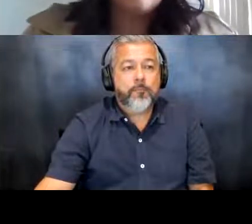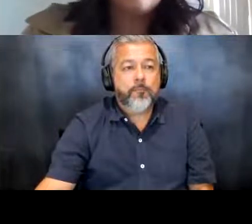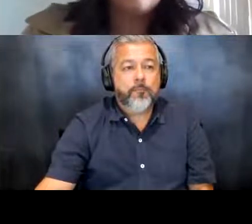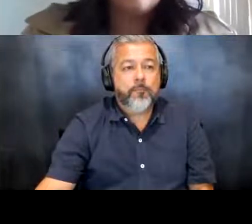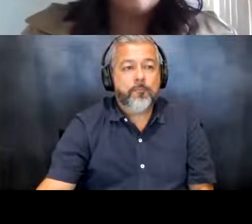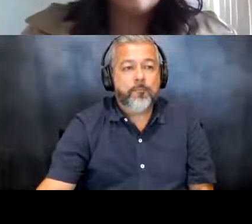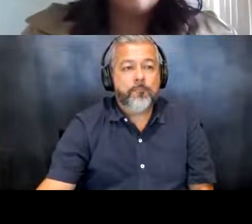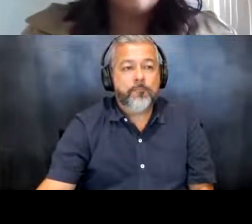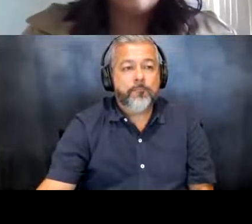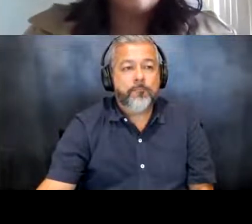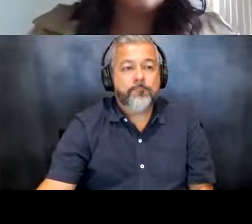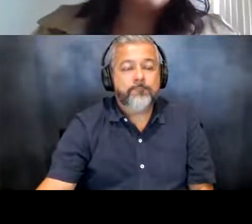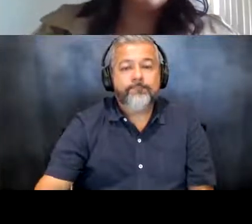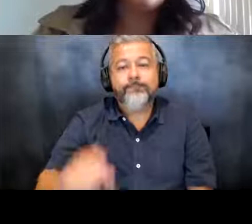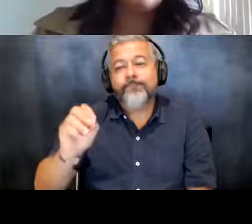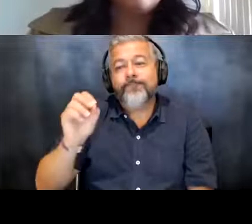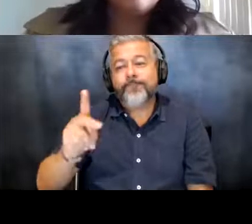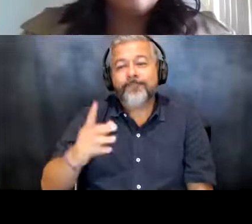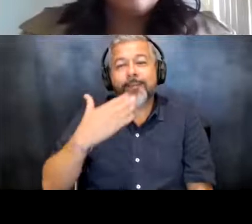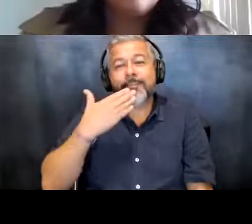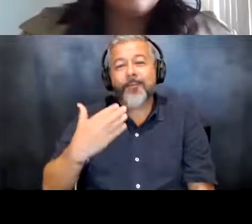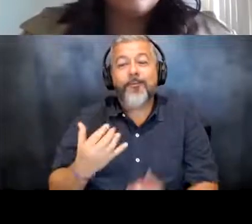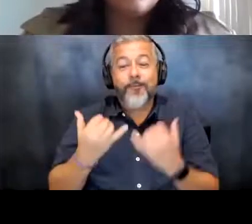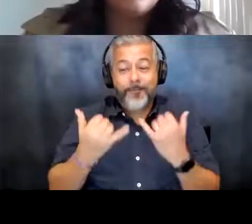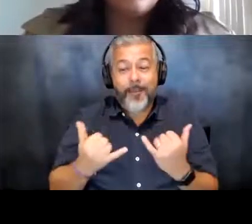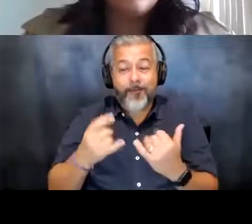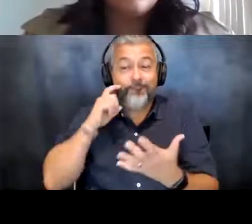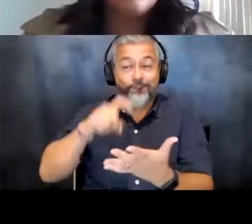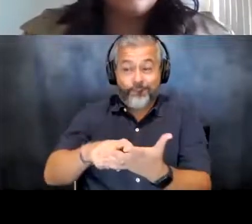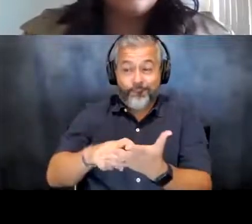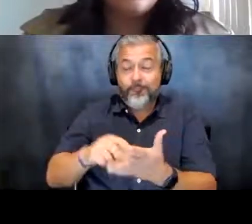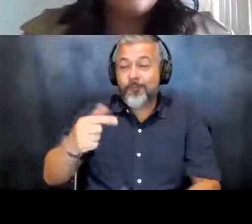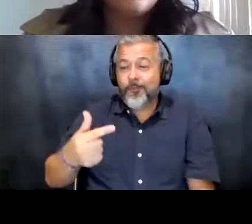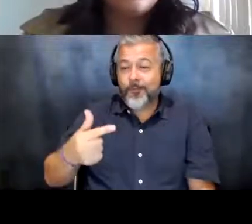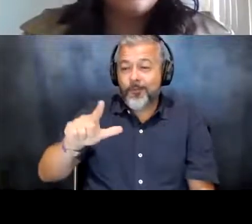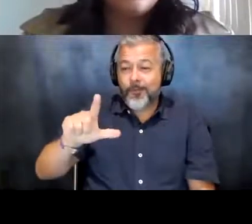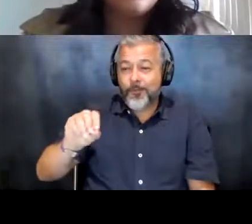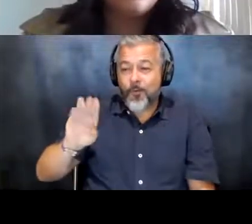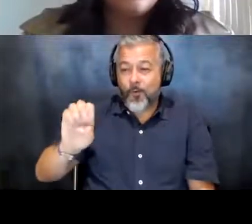Thank you. We will now turn on interpretation for this meeting.